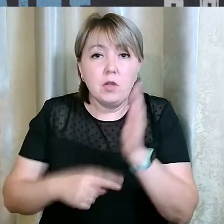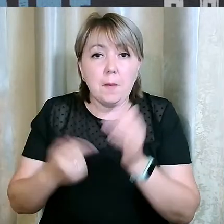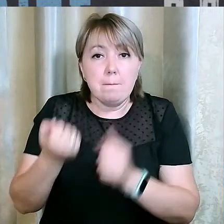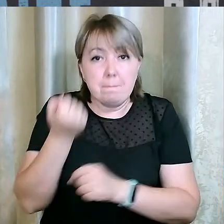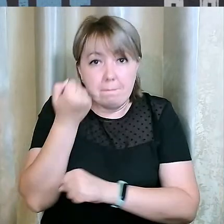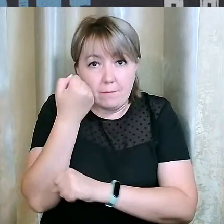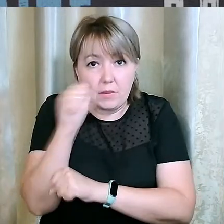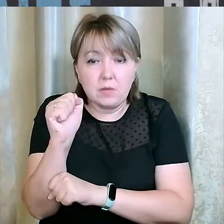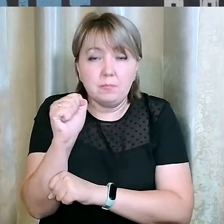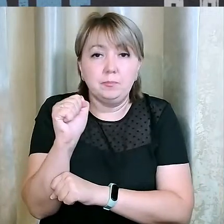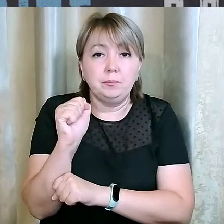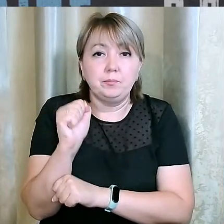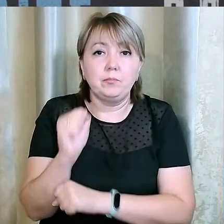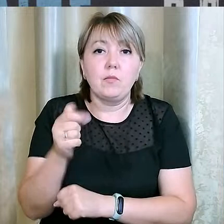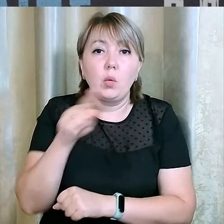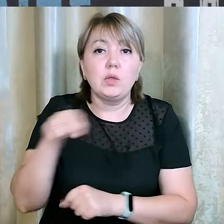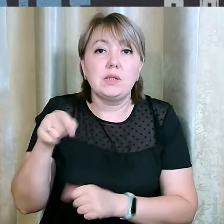managed to